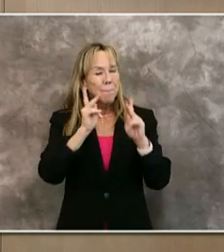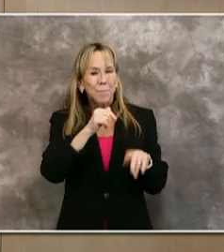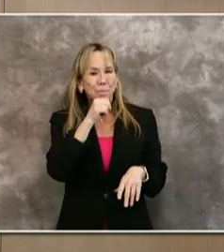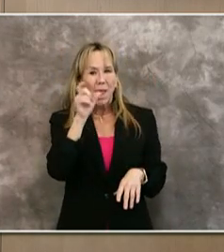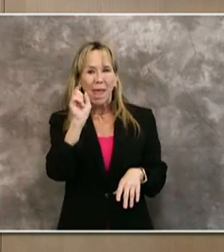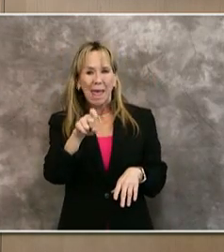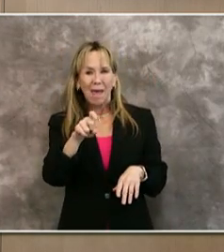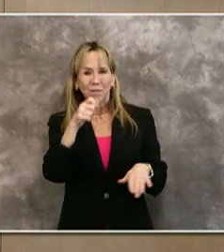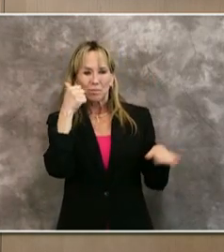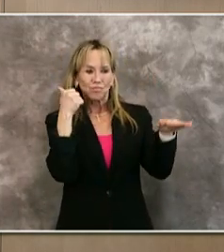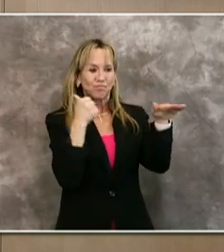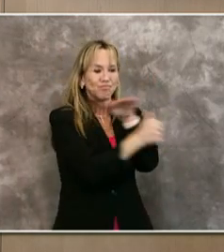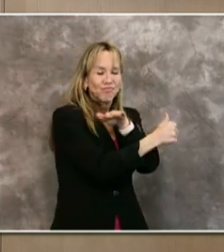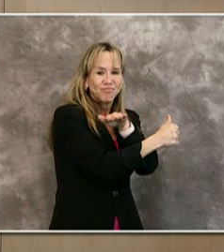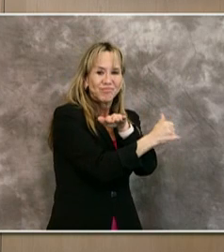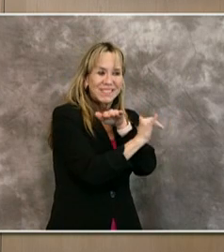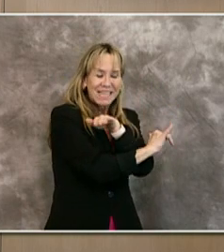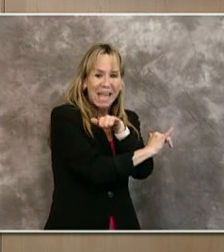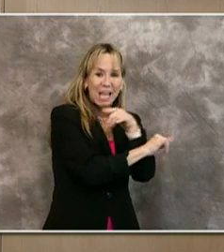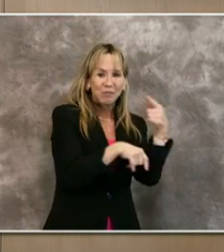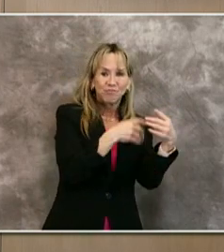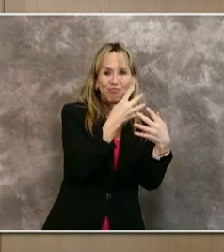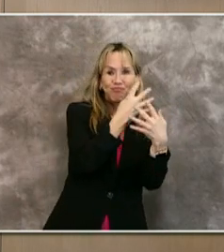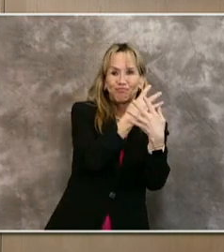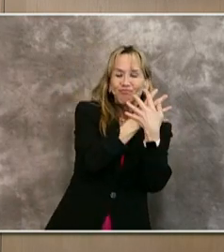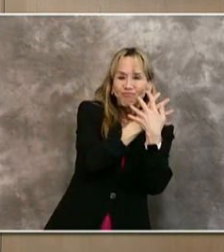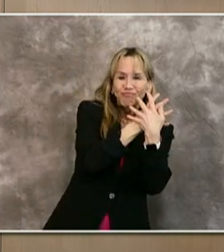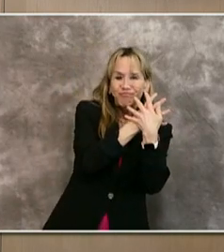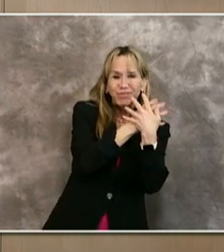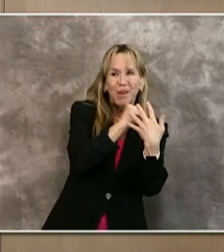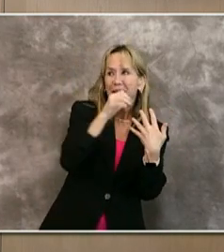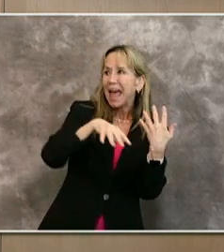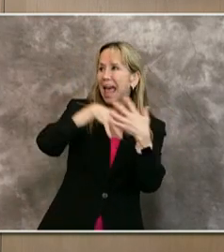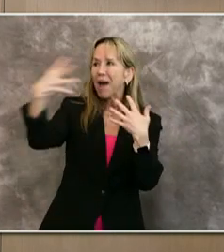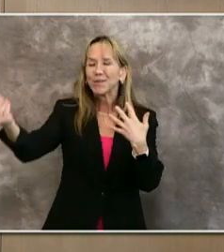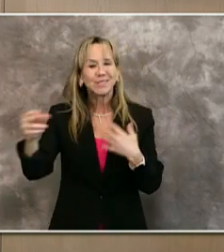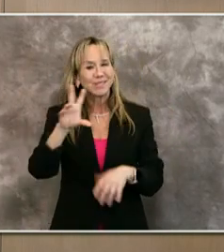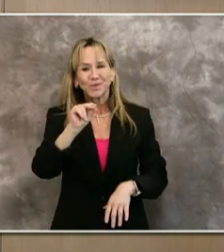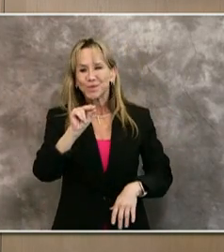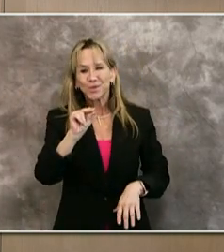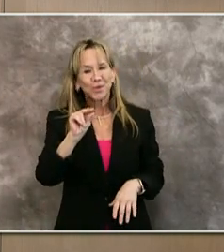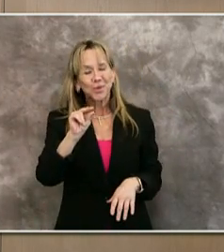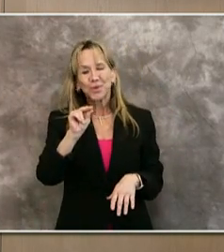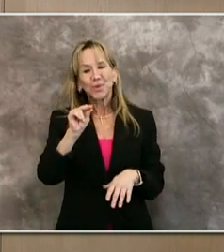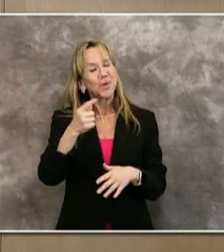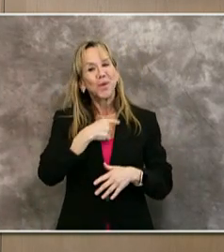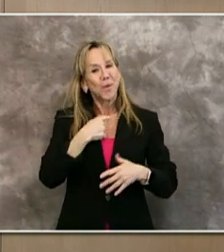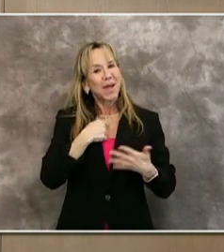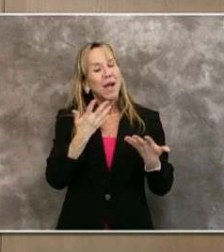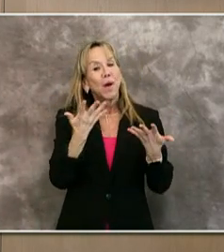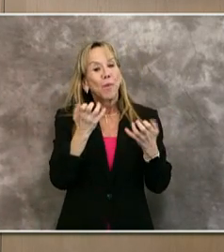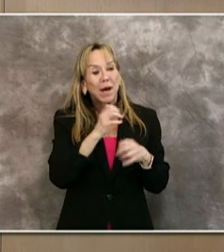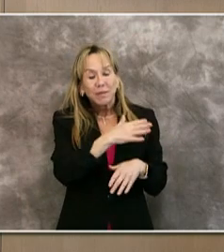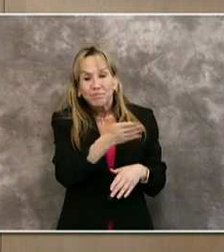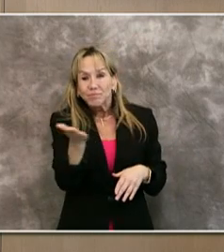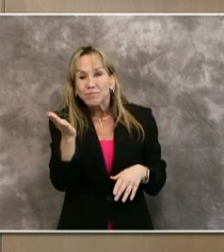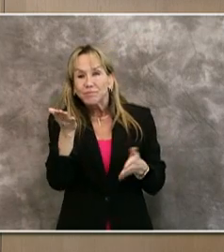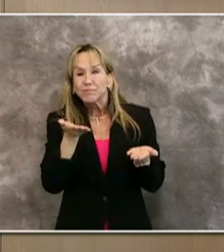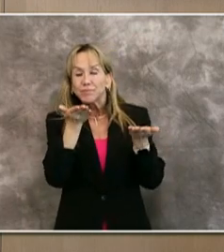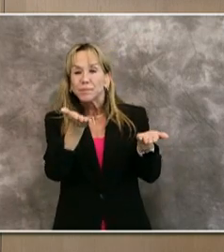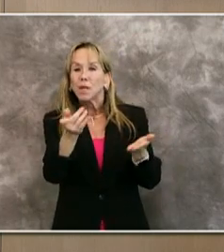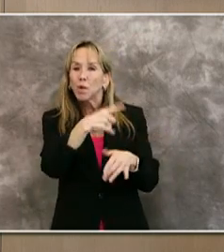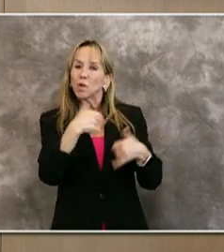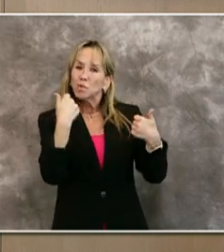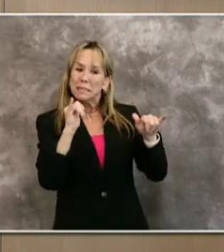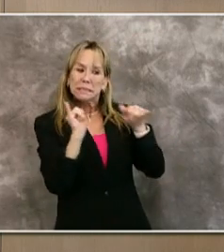to shelter in place and not go outside. That's not what we're asking people. We're asking people to stay at home as much